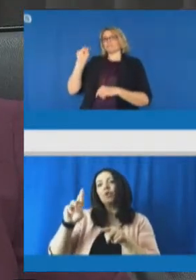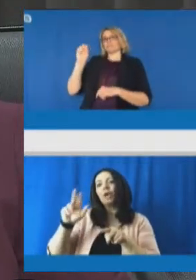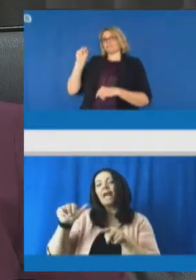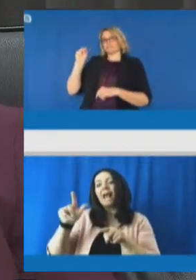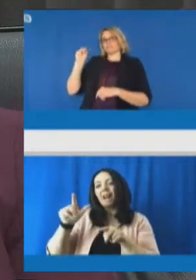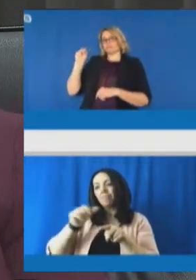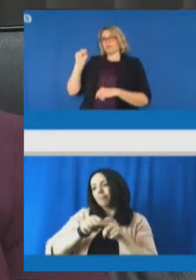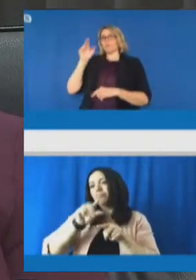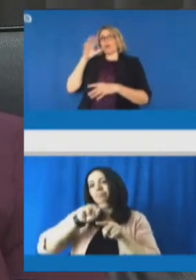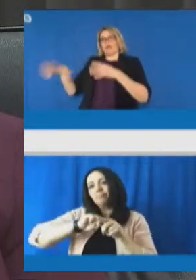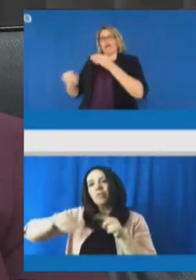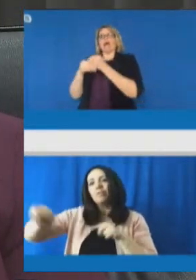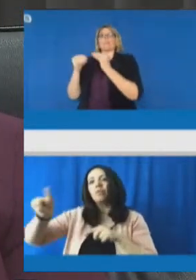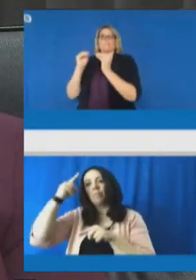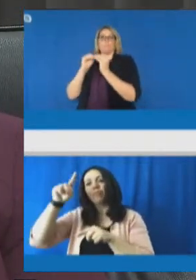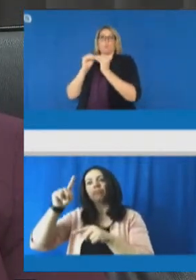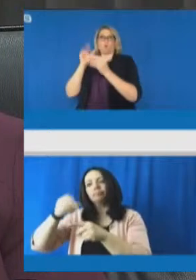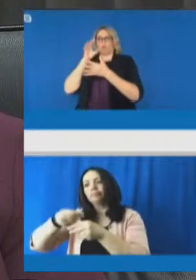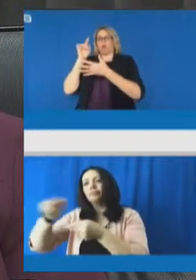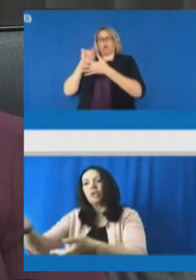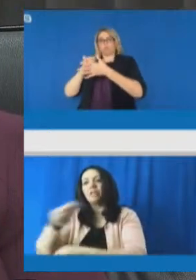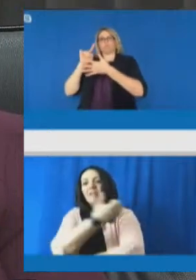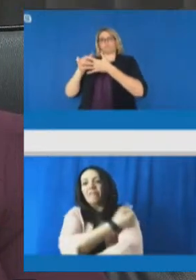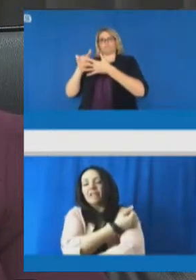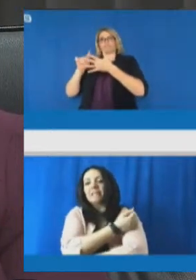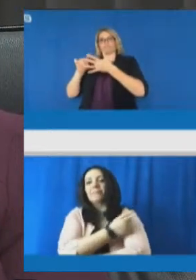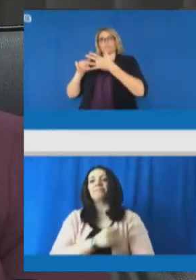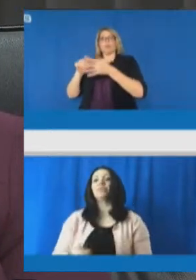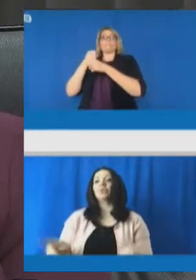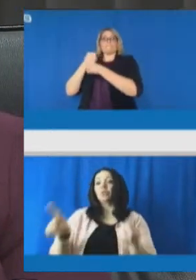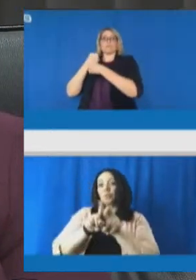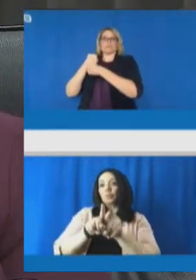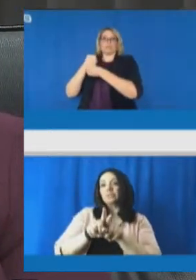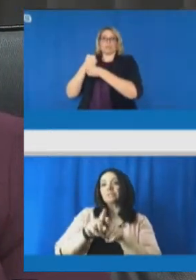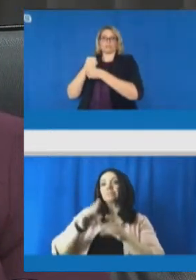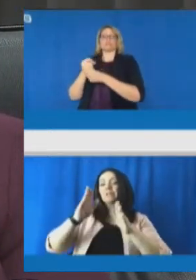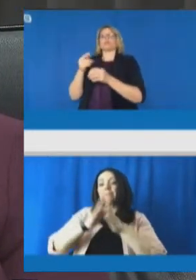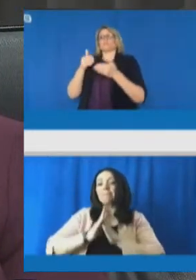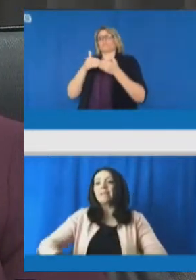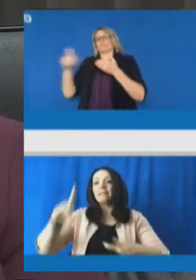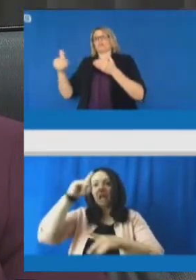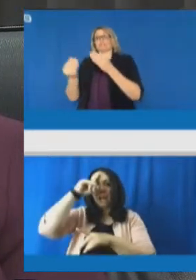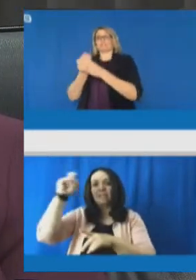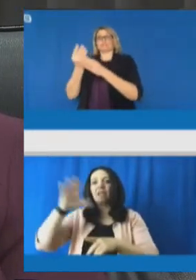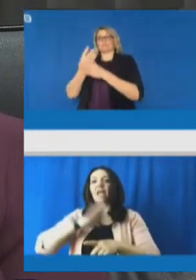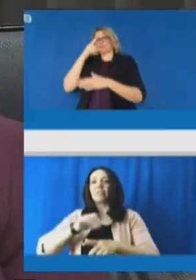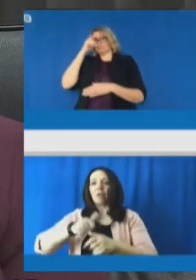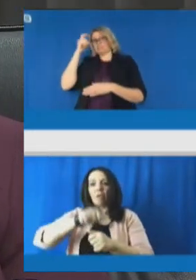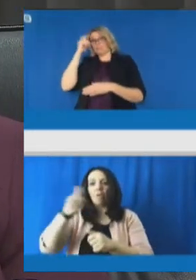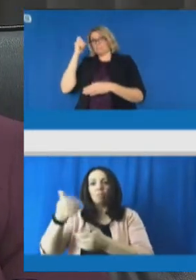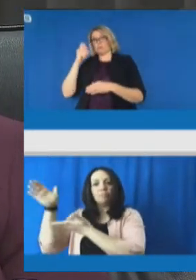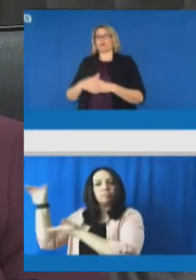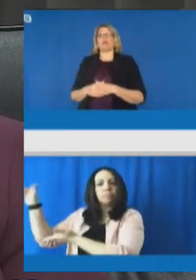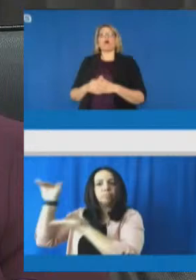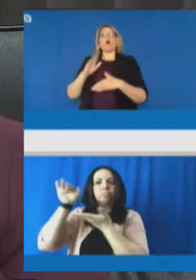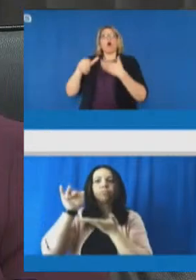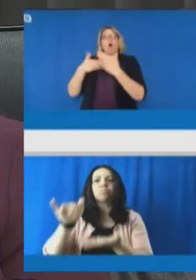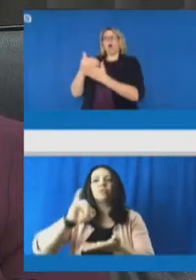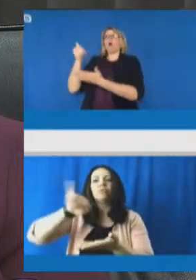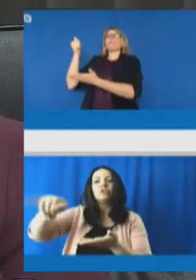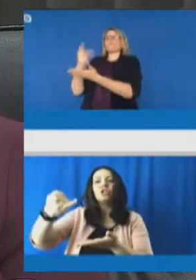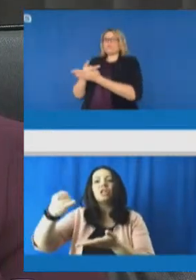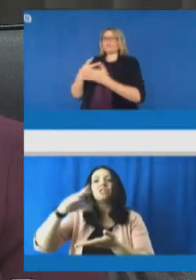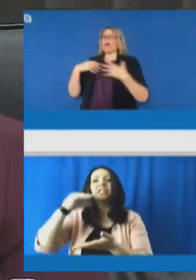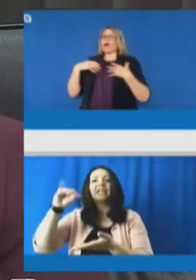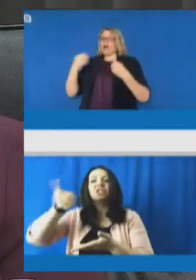this will be an exciting time for New Brunswick and its people. Every week we will have more stories to share of family and friends receiving